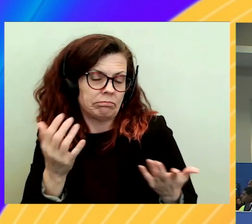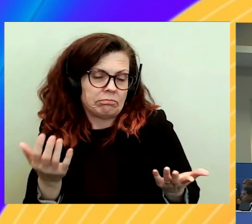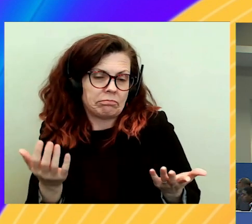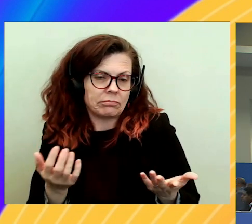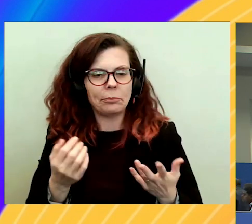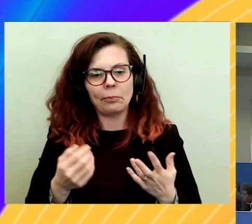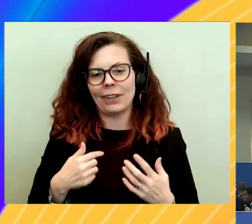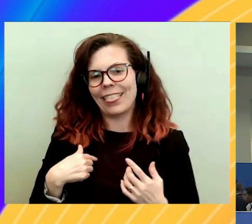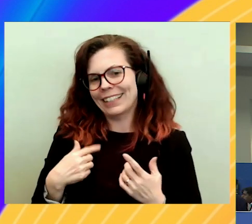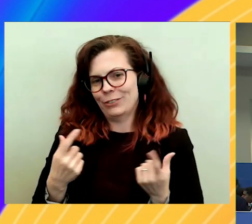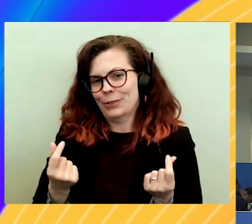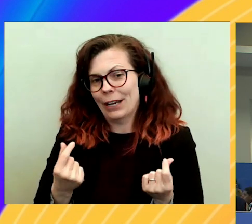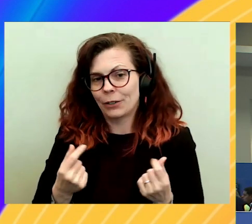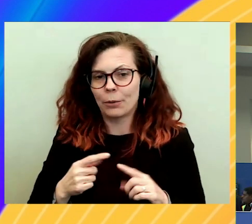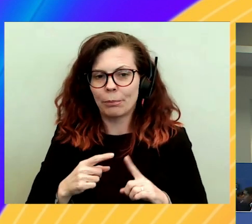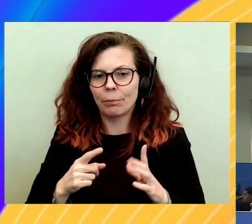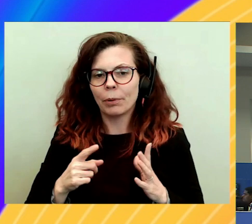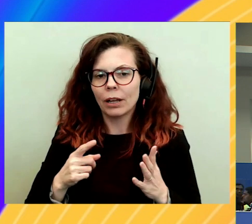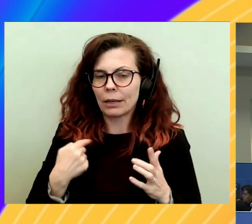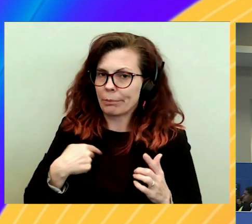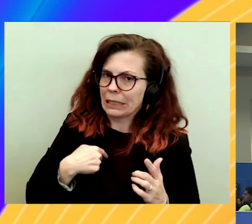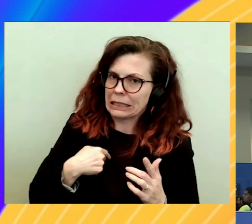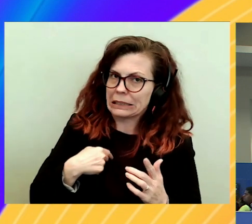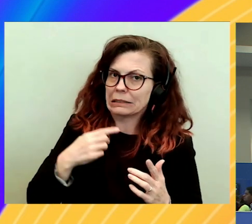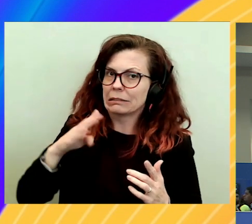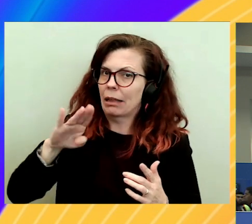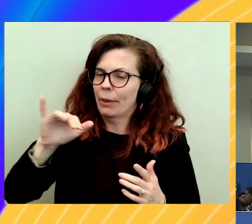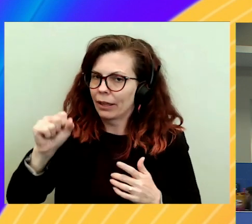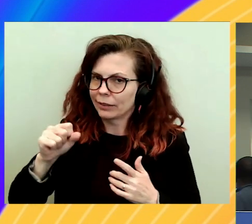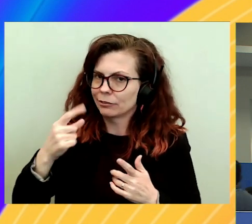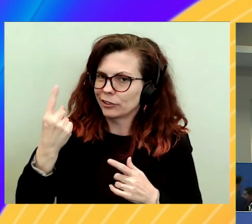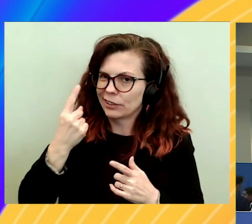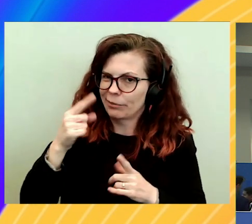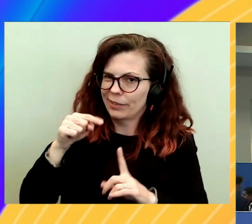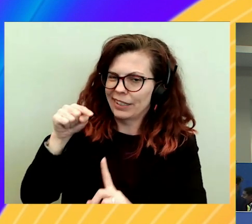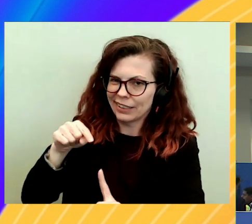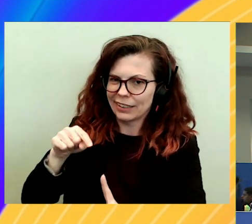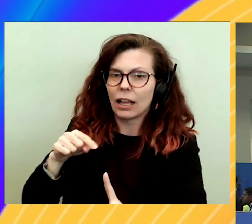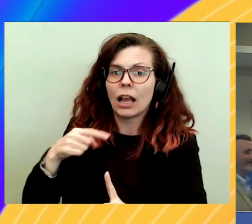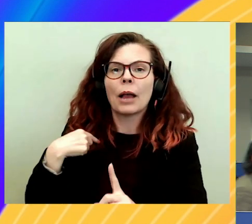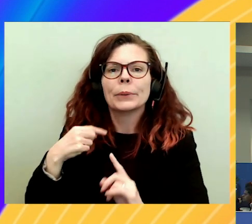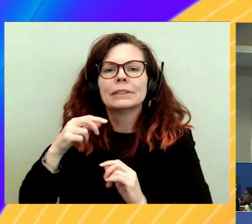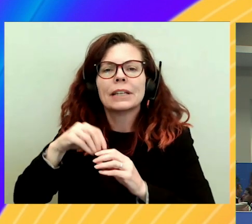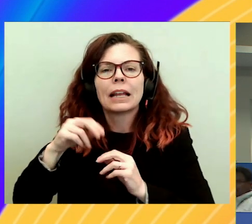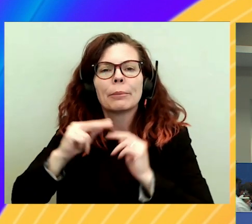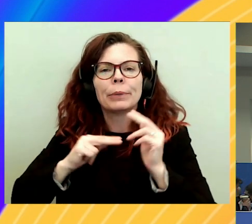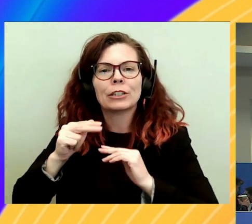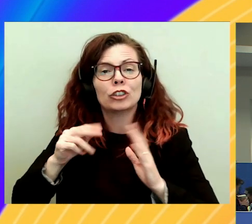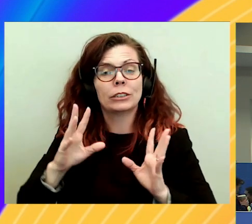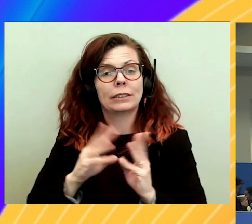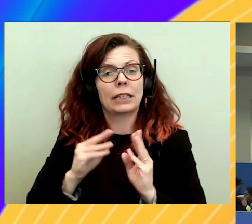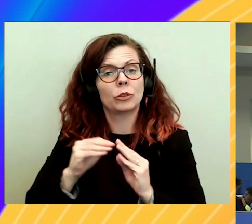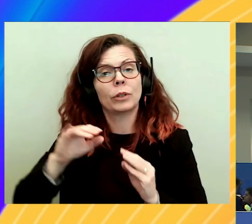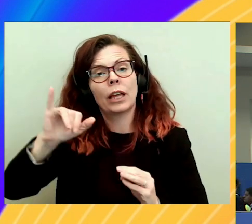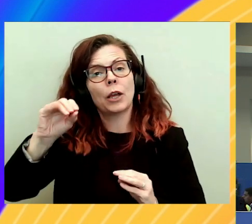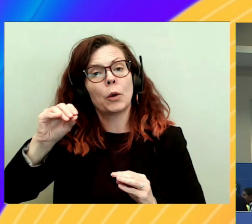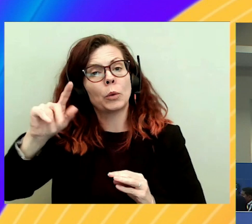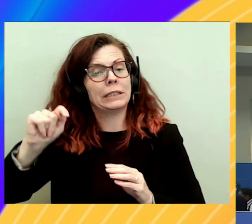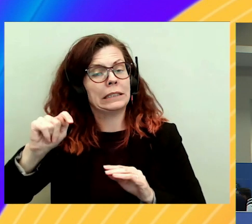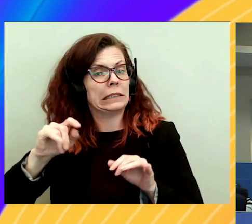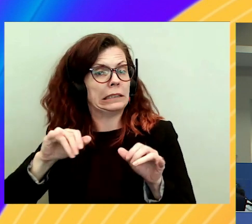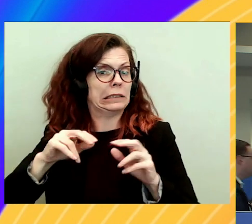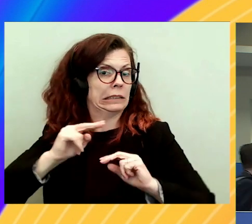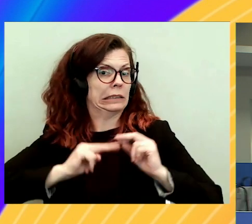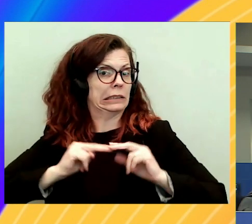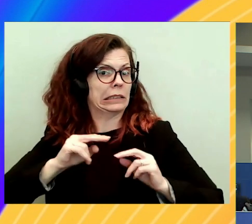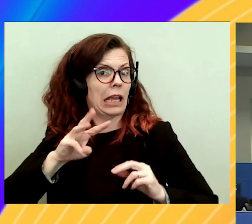but me being biased for something that I did, I ran a builder session about IoT Sitewise this morning. That's why I